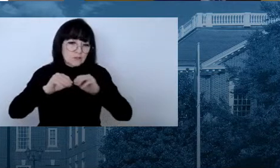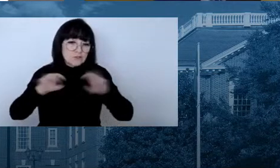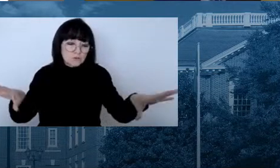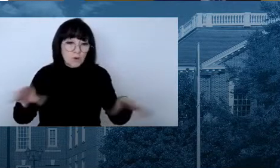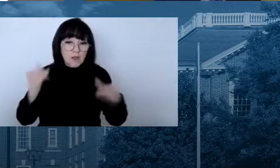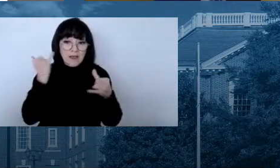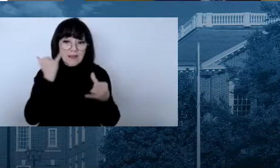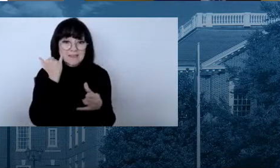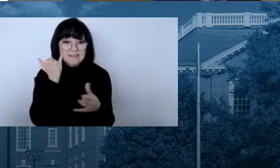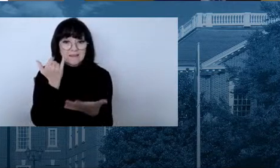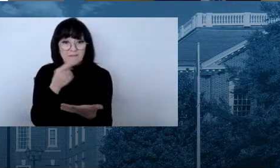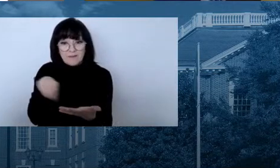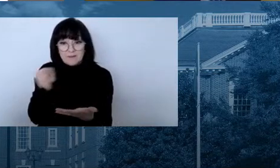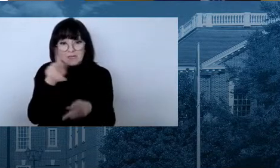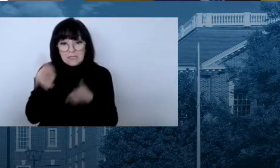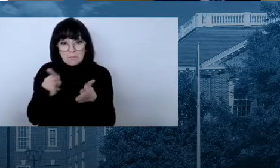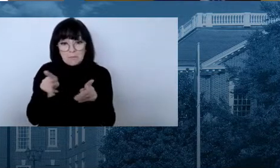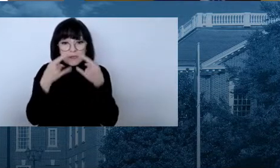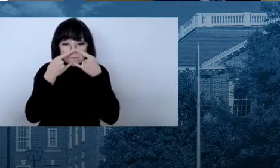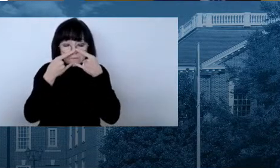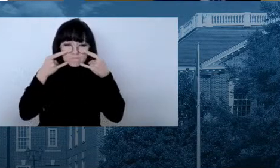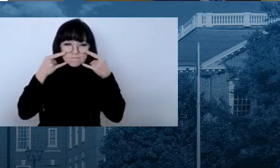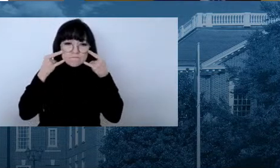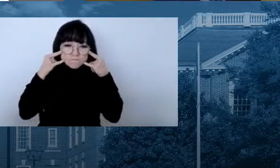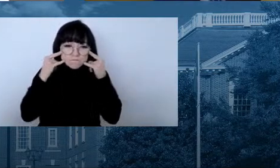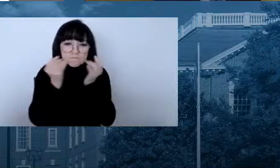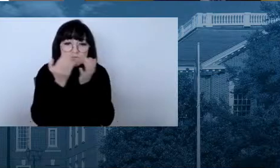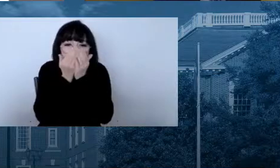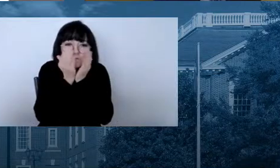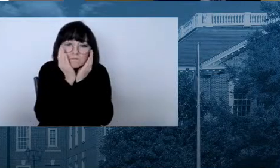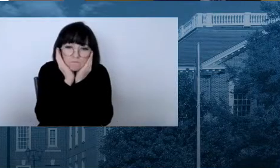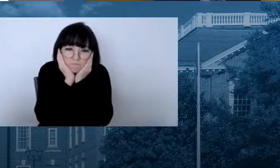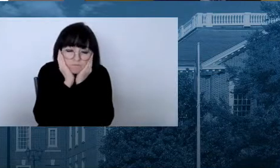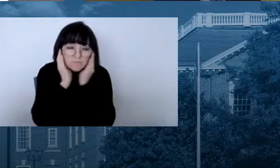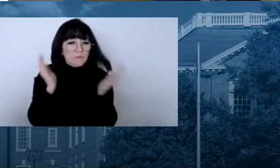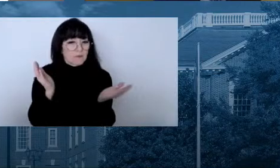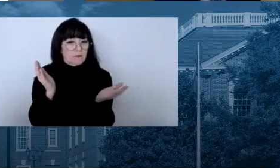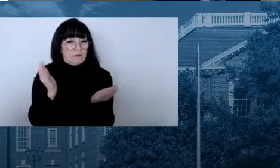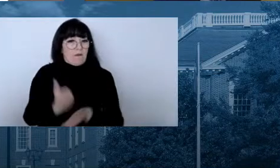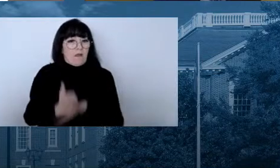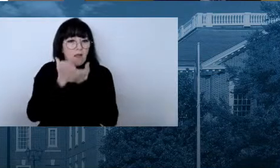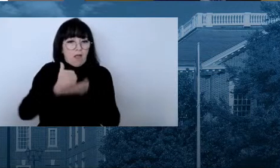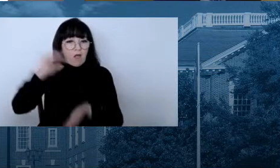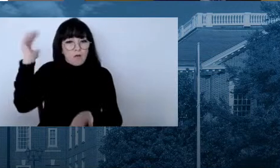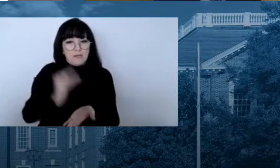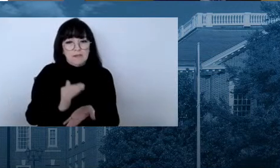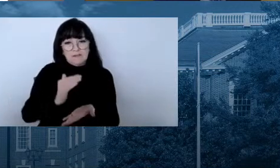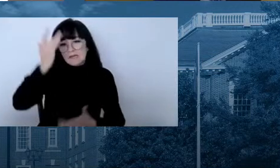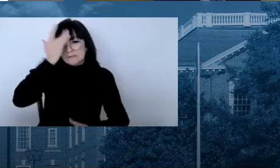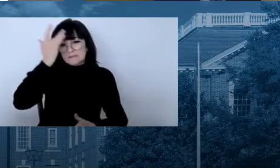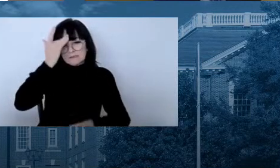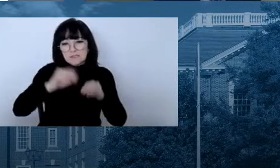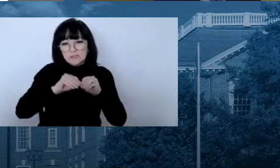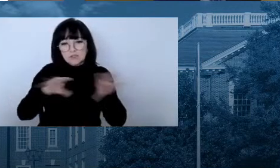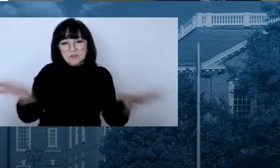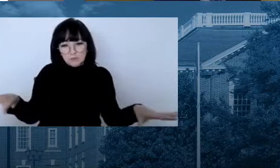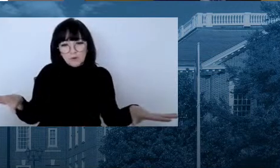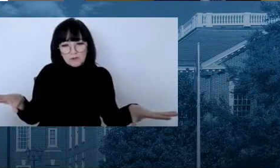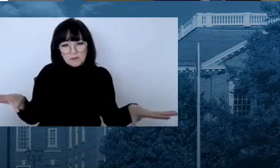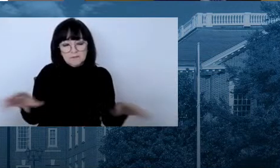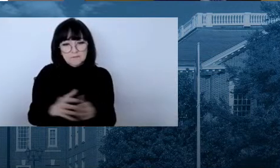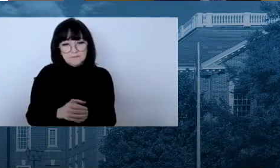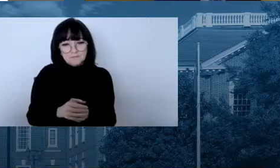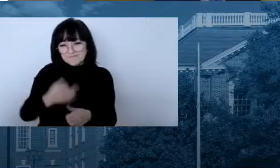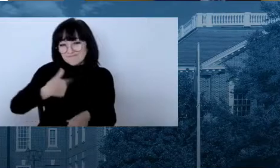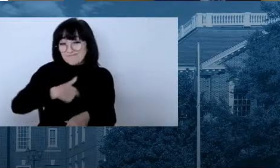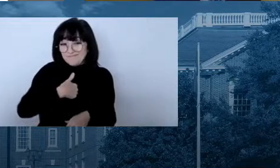and coming out. So we really do have to evolve with the science. And we also have to realize that part of